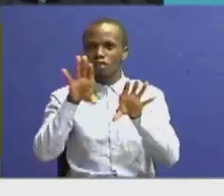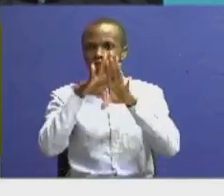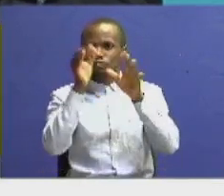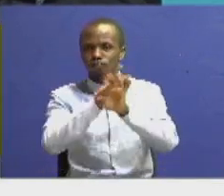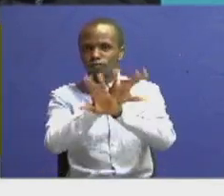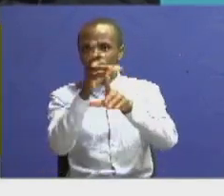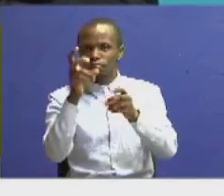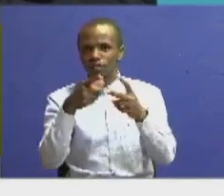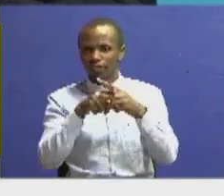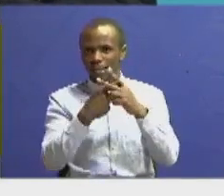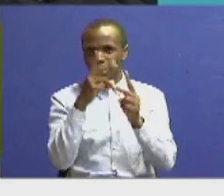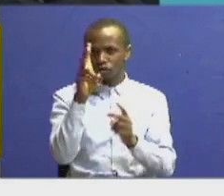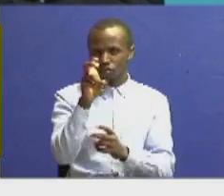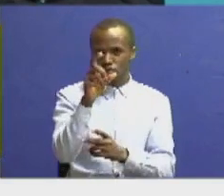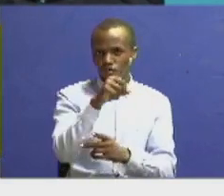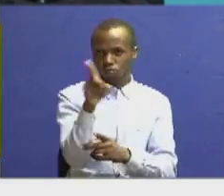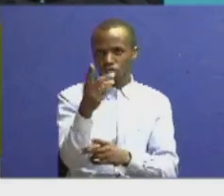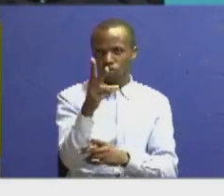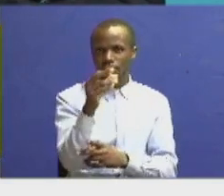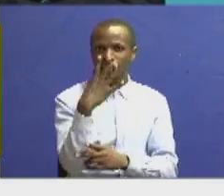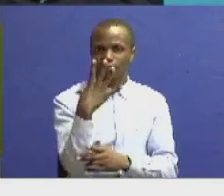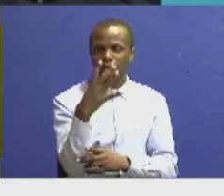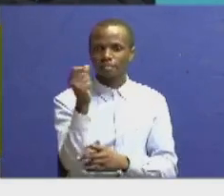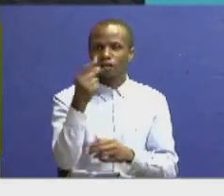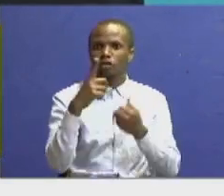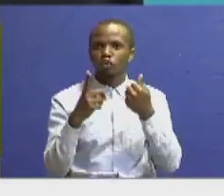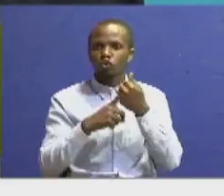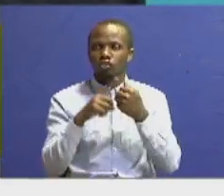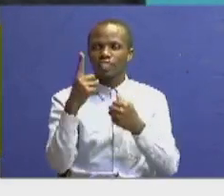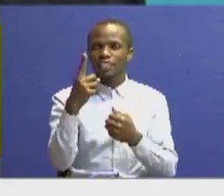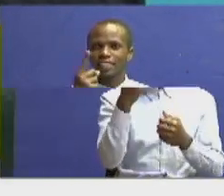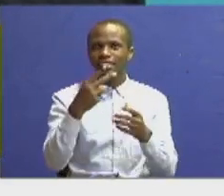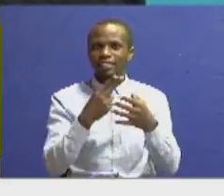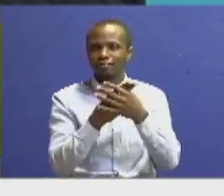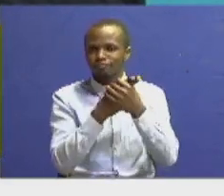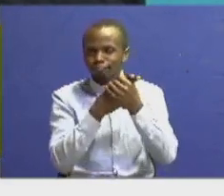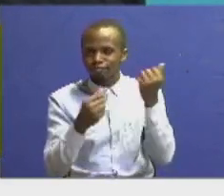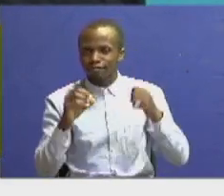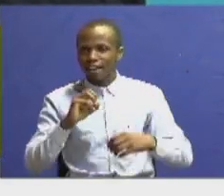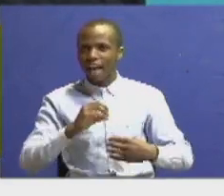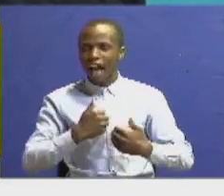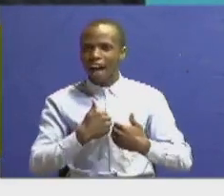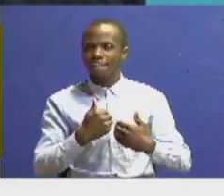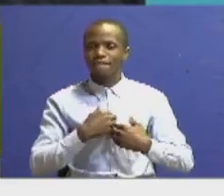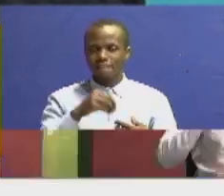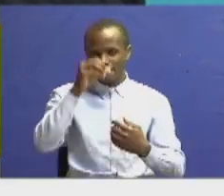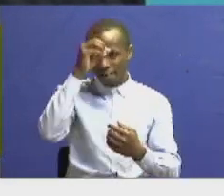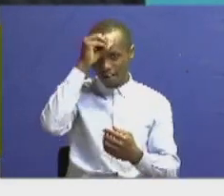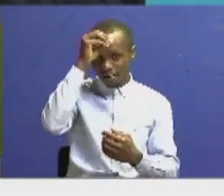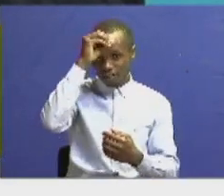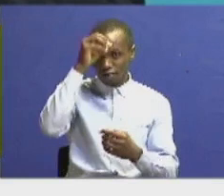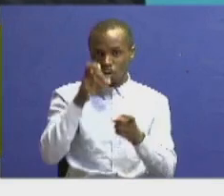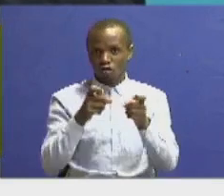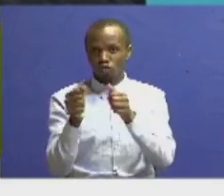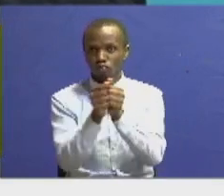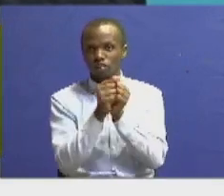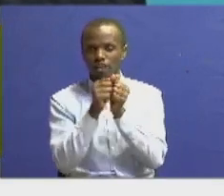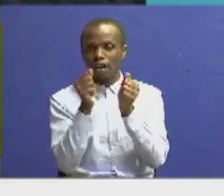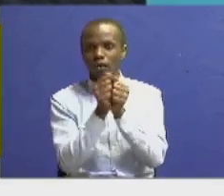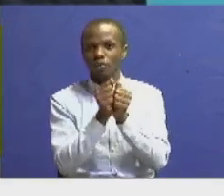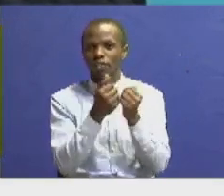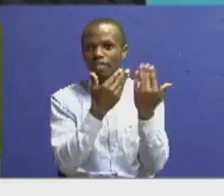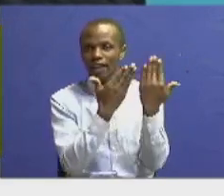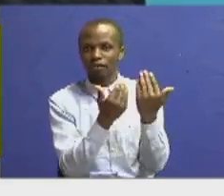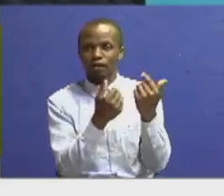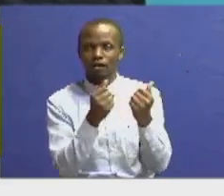on the 22nd to the 25th of June. Each partner has his own objective on the event to make sure it runs incredibly. The Minister